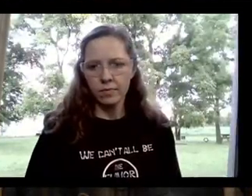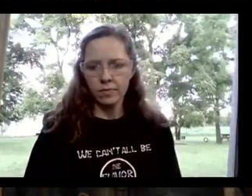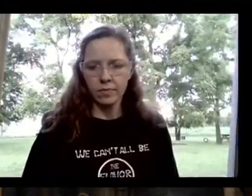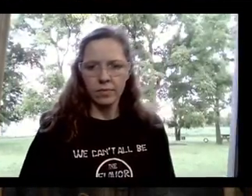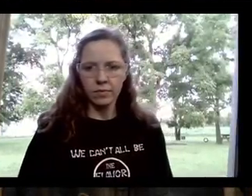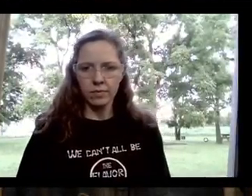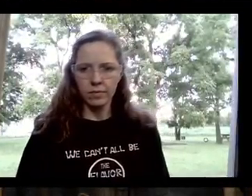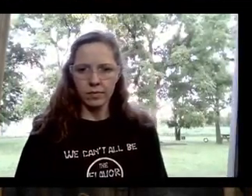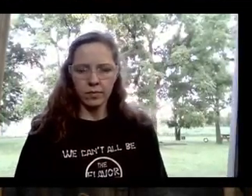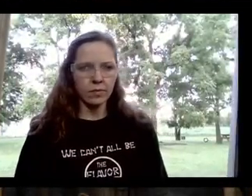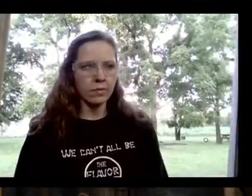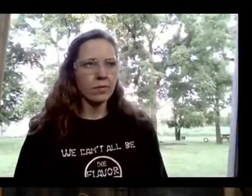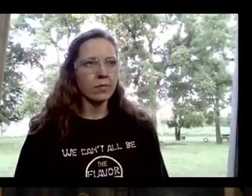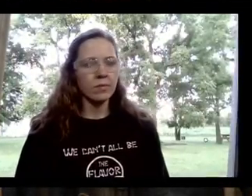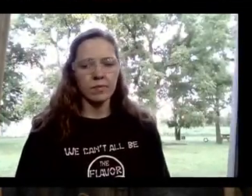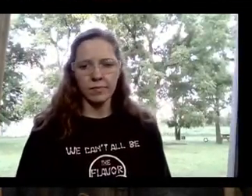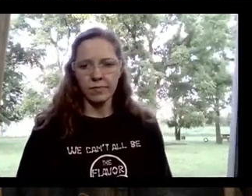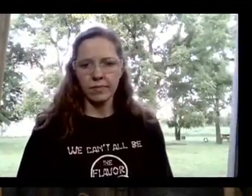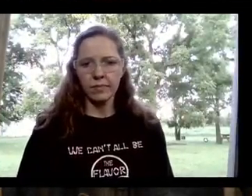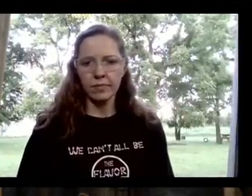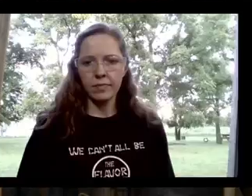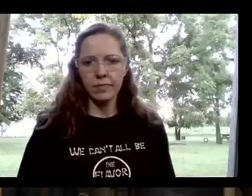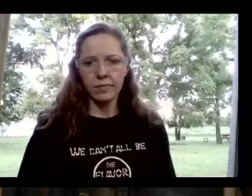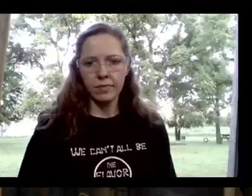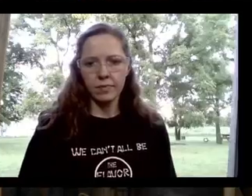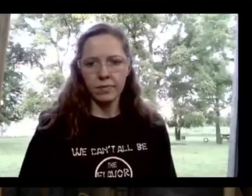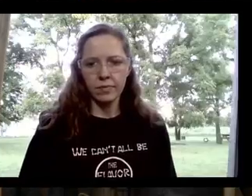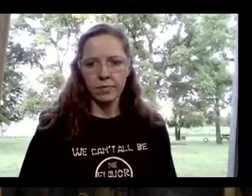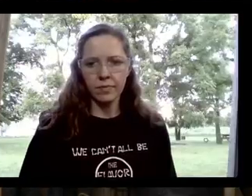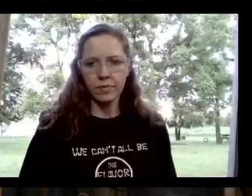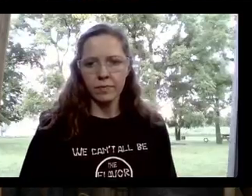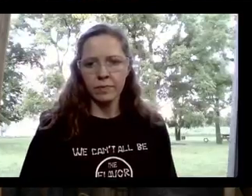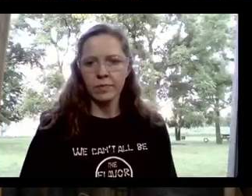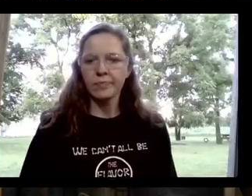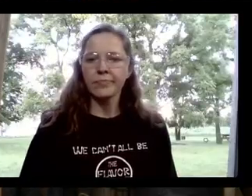You know, you kind of take it or leave it on that.